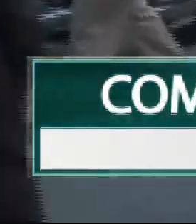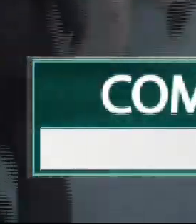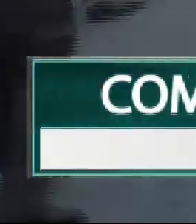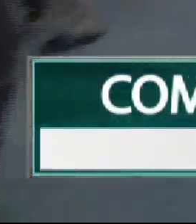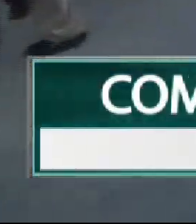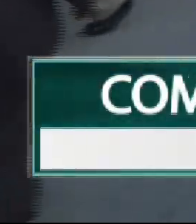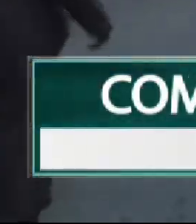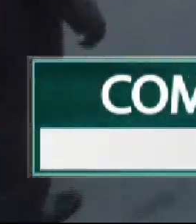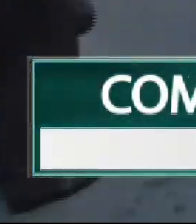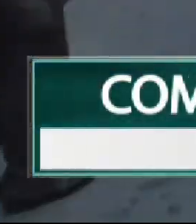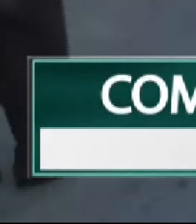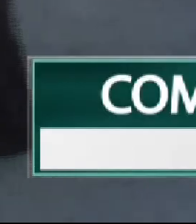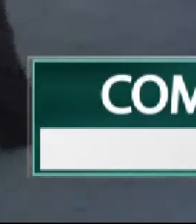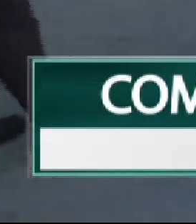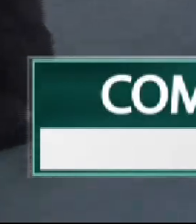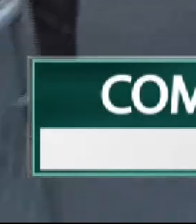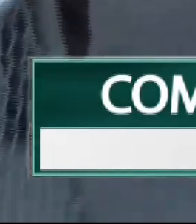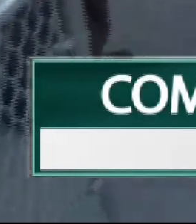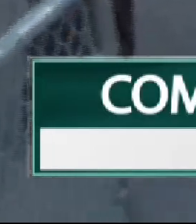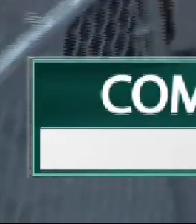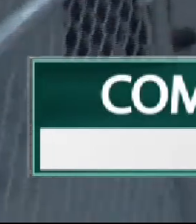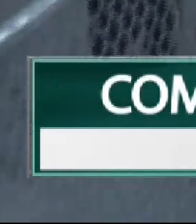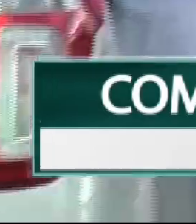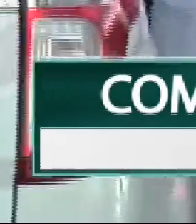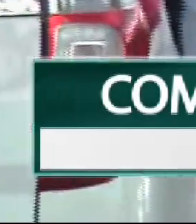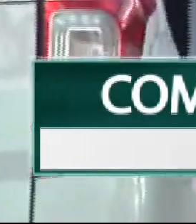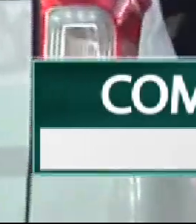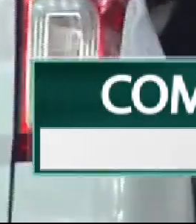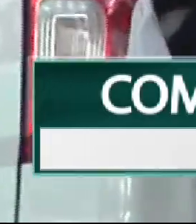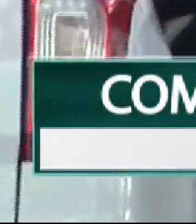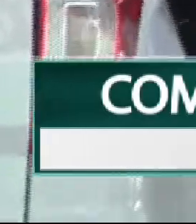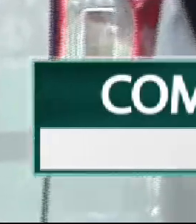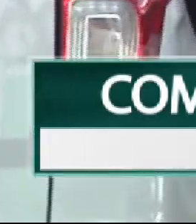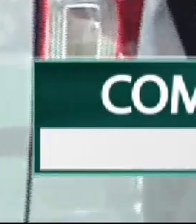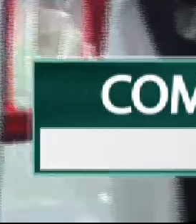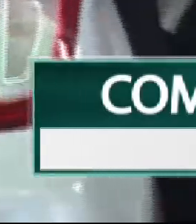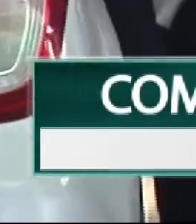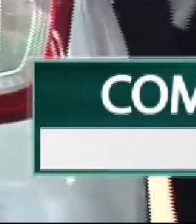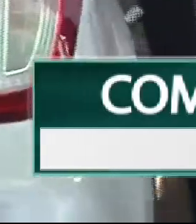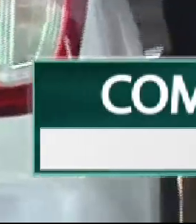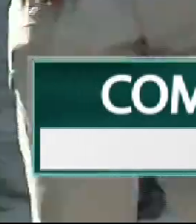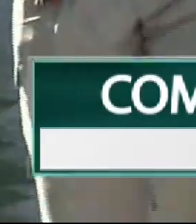And then find out why she's back in court. You're watching The Bahamas Tonight.